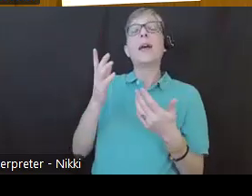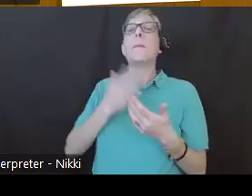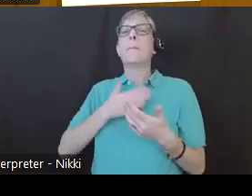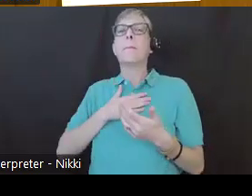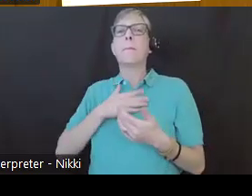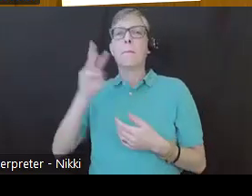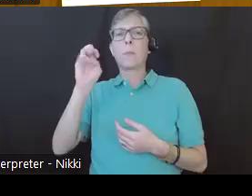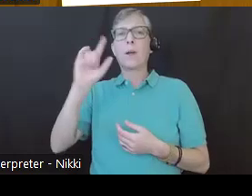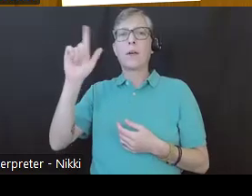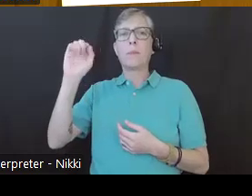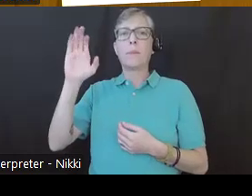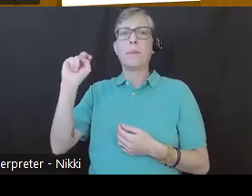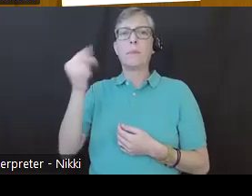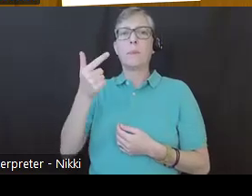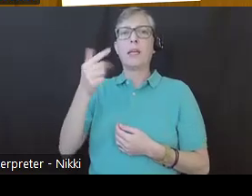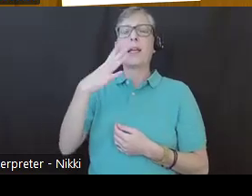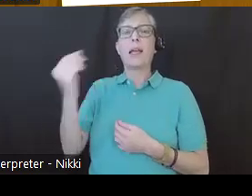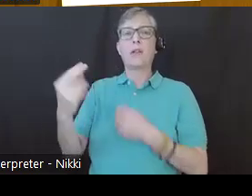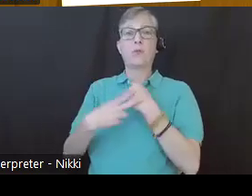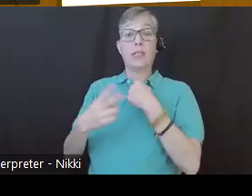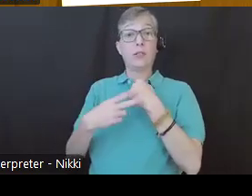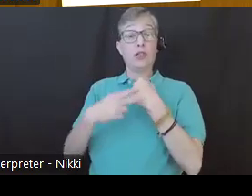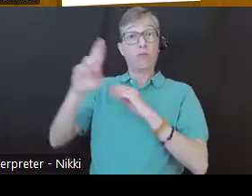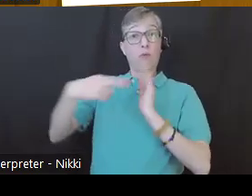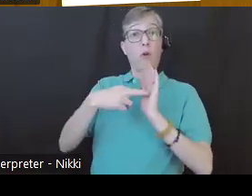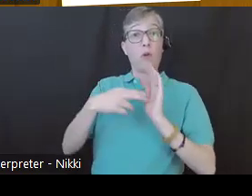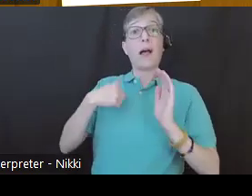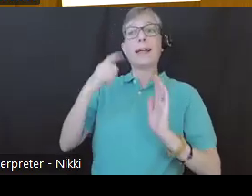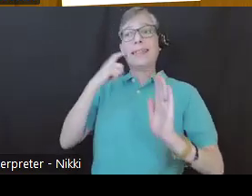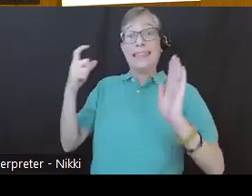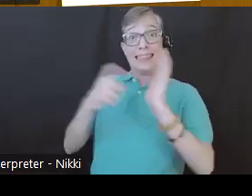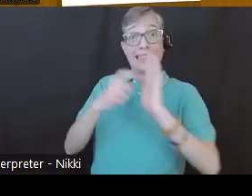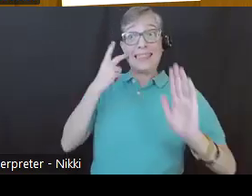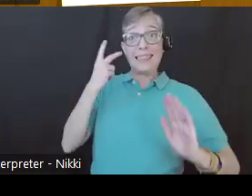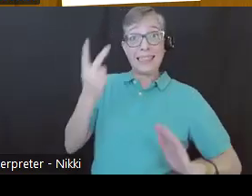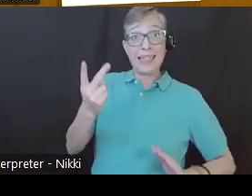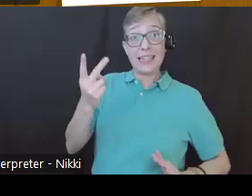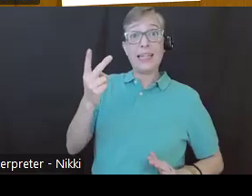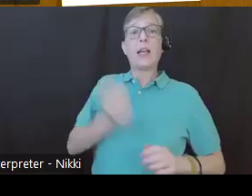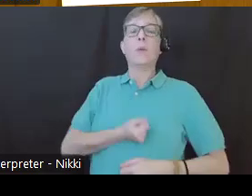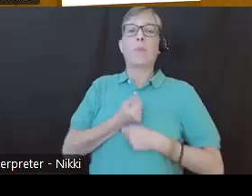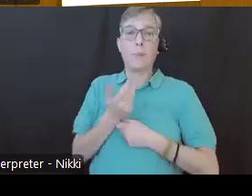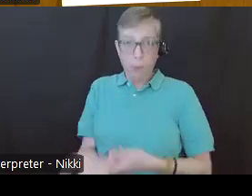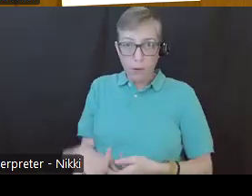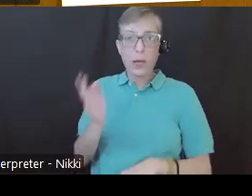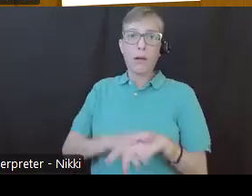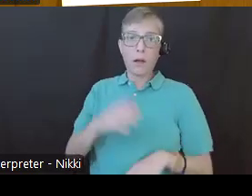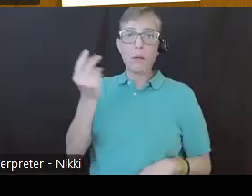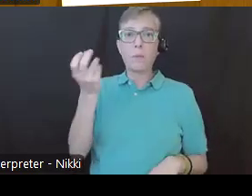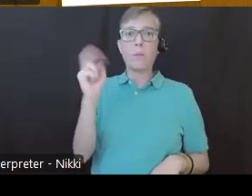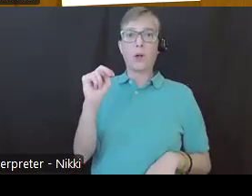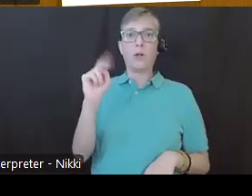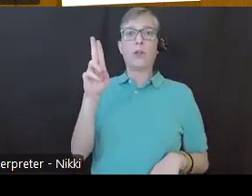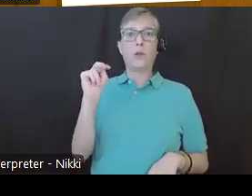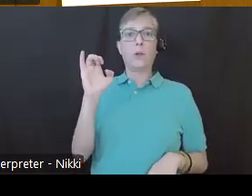see the burnout on burn units. What you're doing is hard work. And whatever